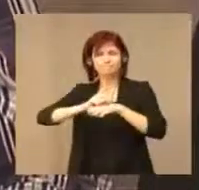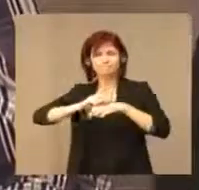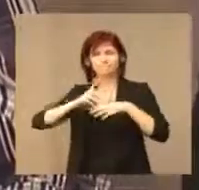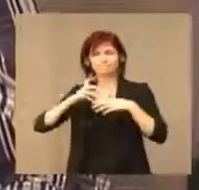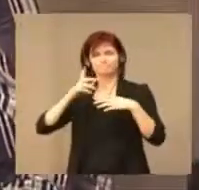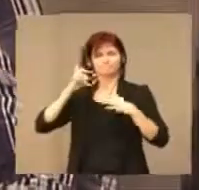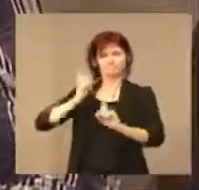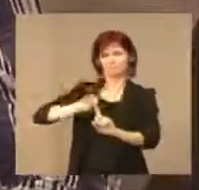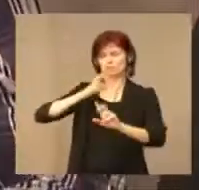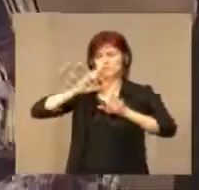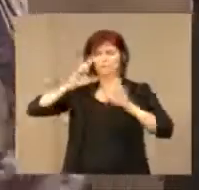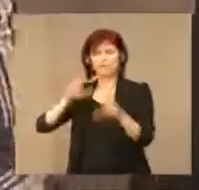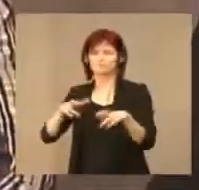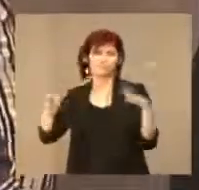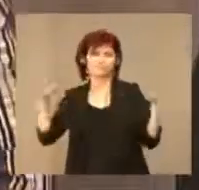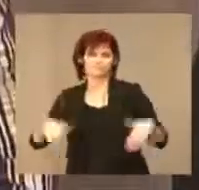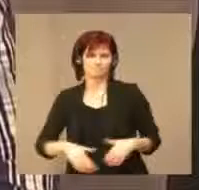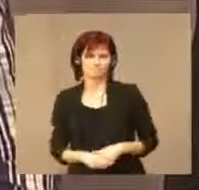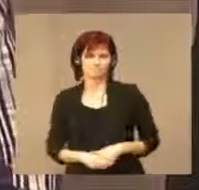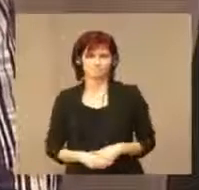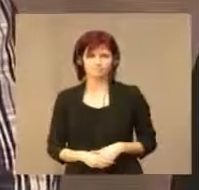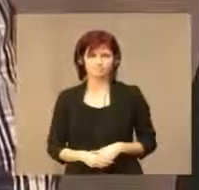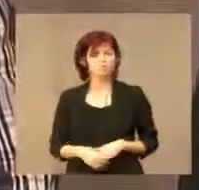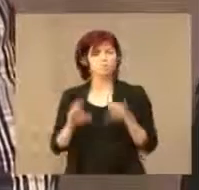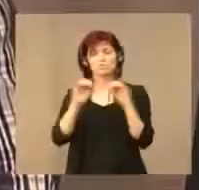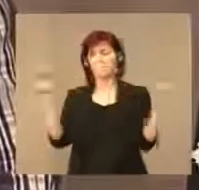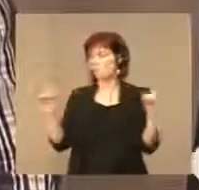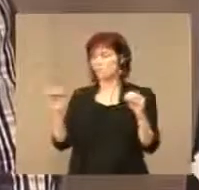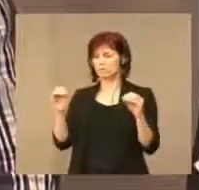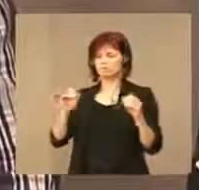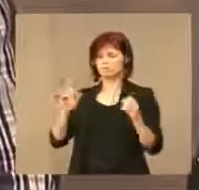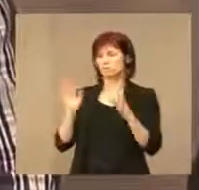entailed answer to it. So, to me,